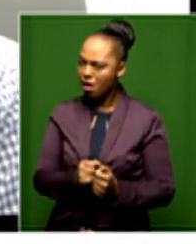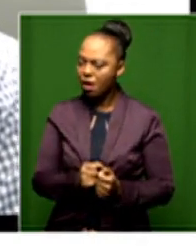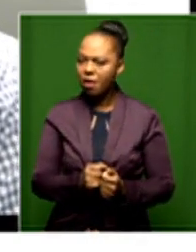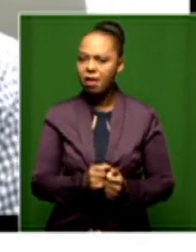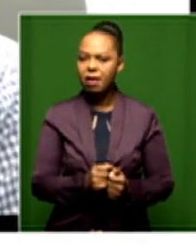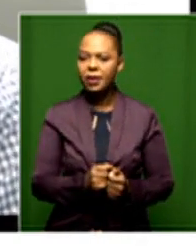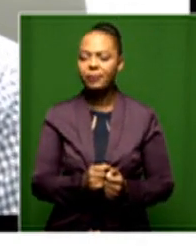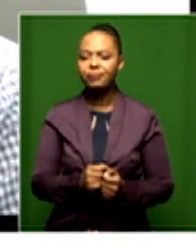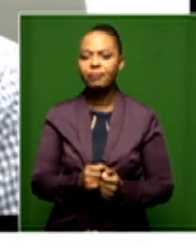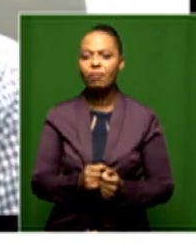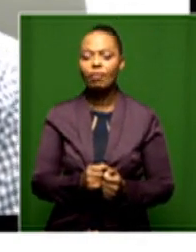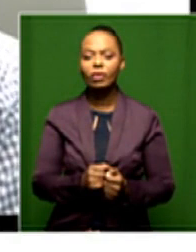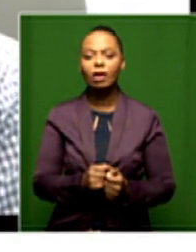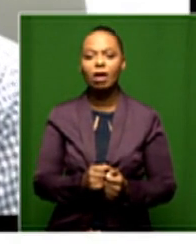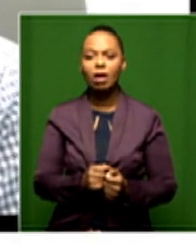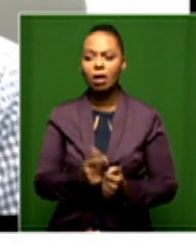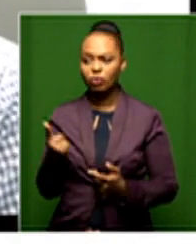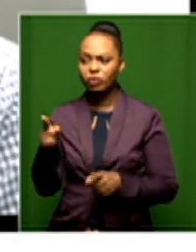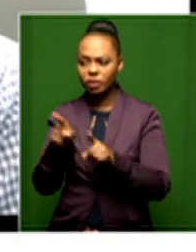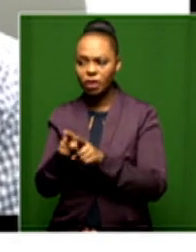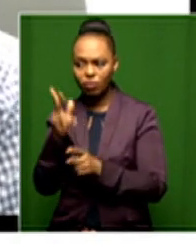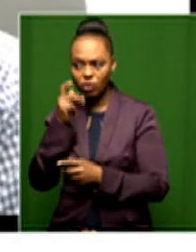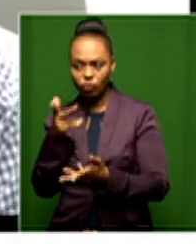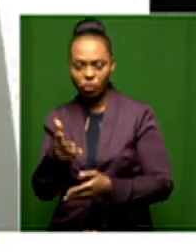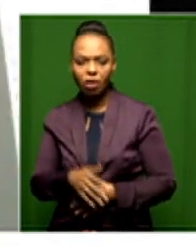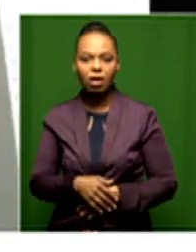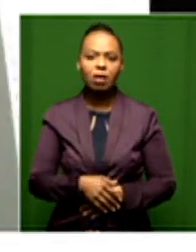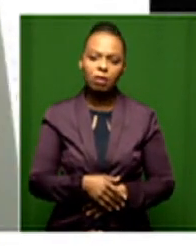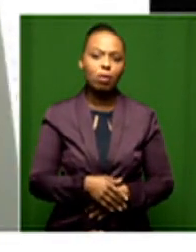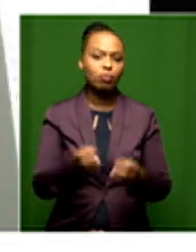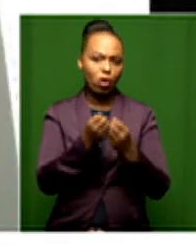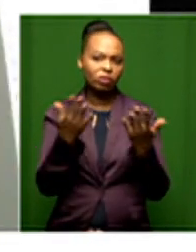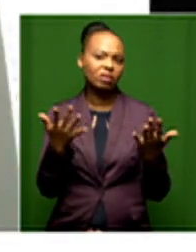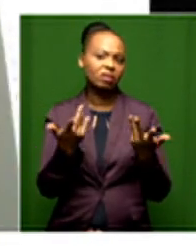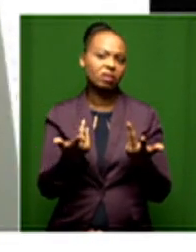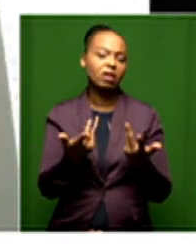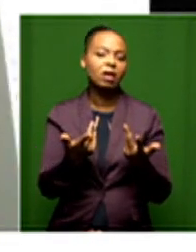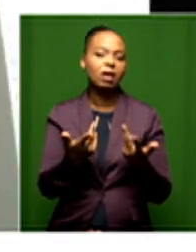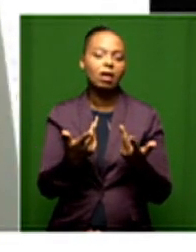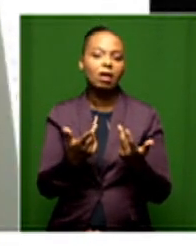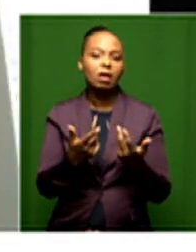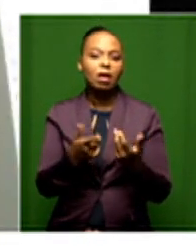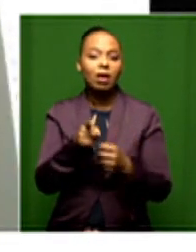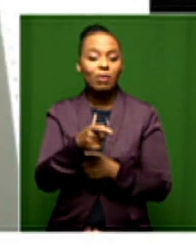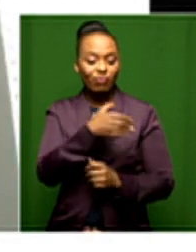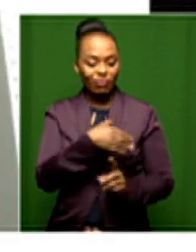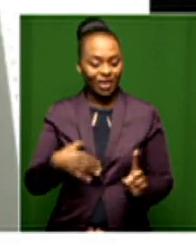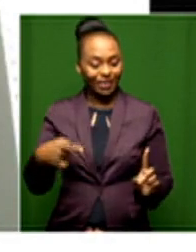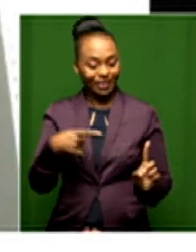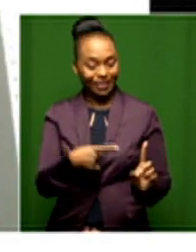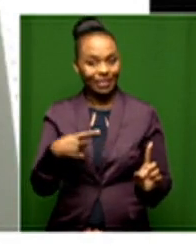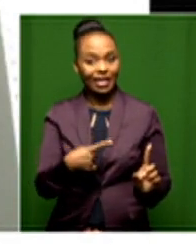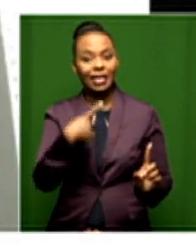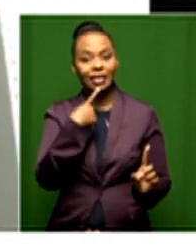Well, basically the information that is in the public domain, either via what the president has been